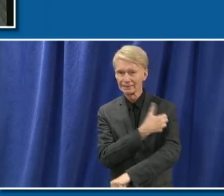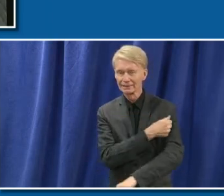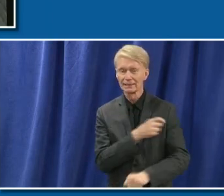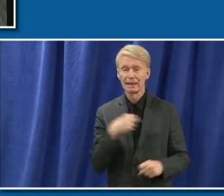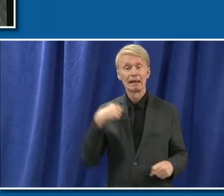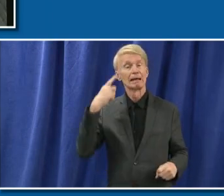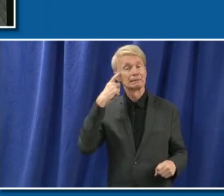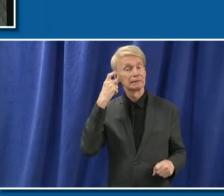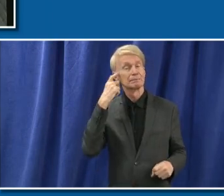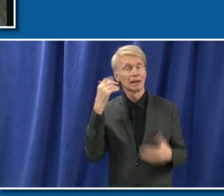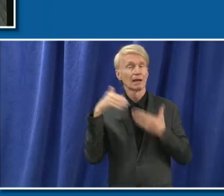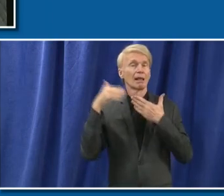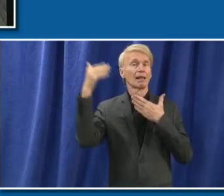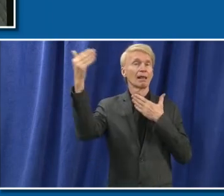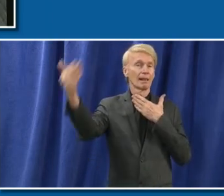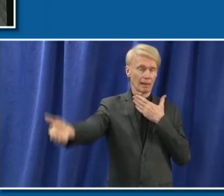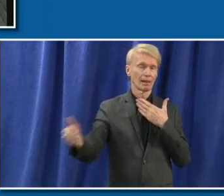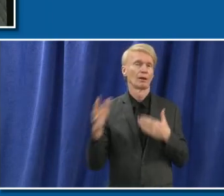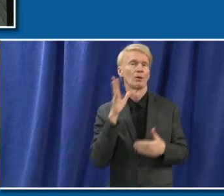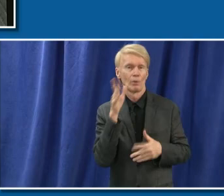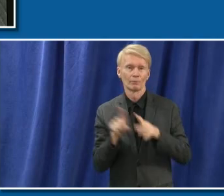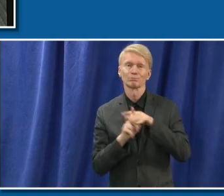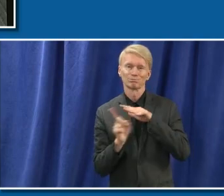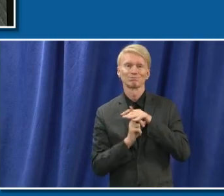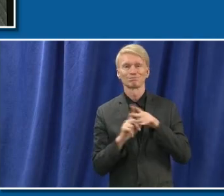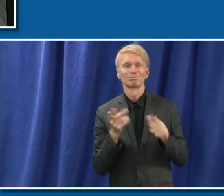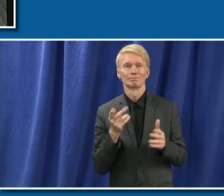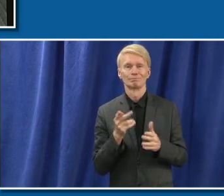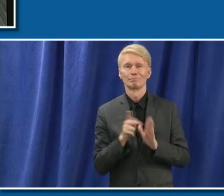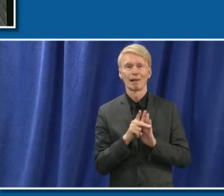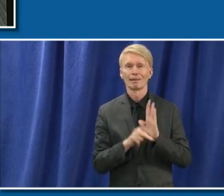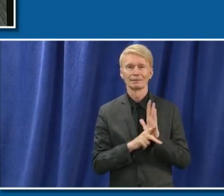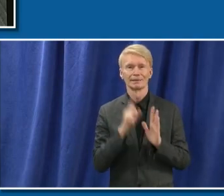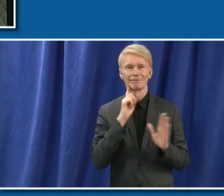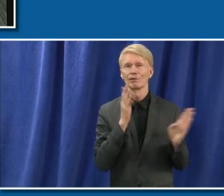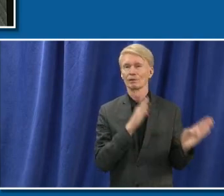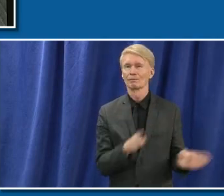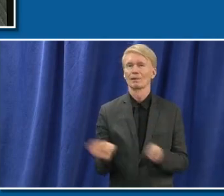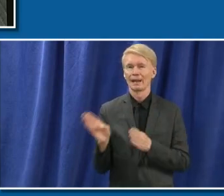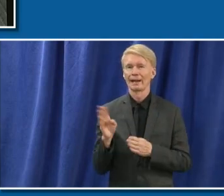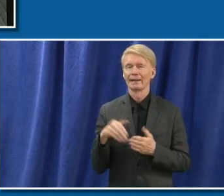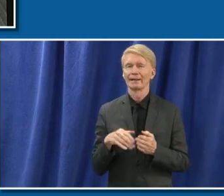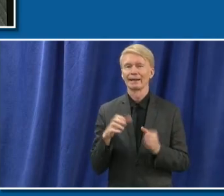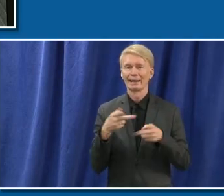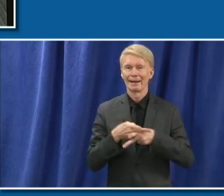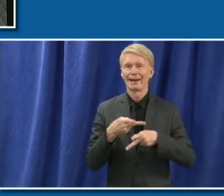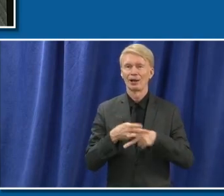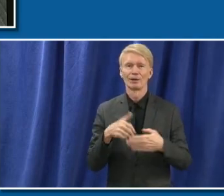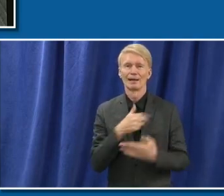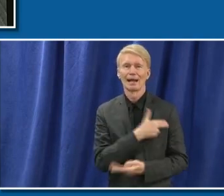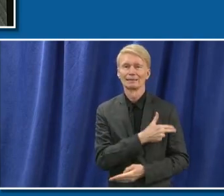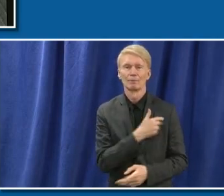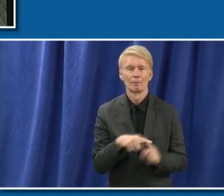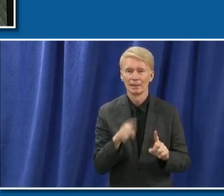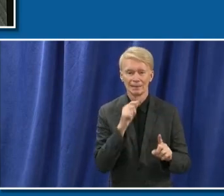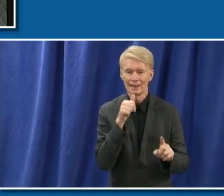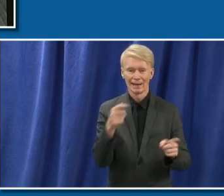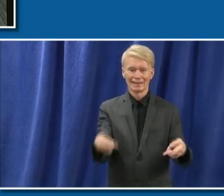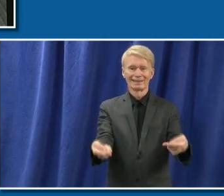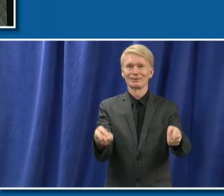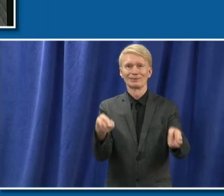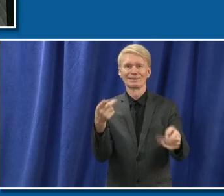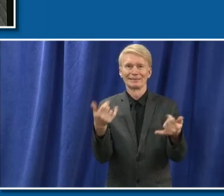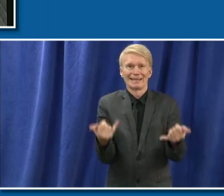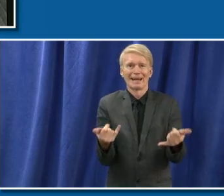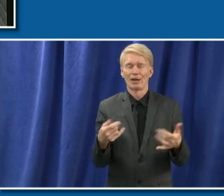that could very much be part of a hospital's, regular plan of care, but not yet, right? This is down the line